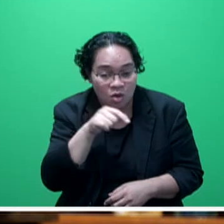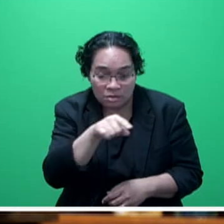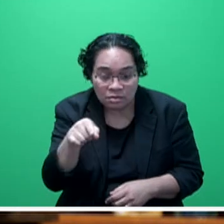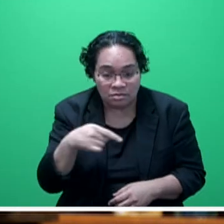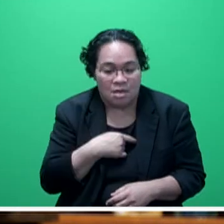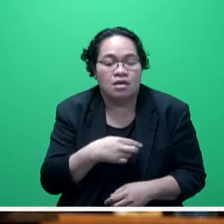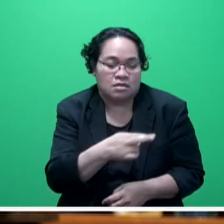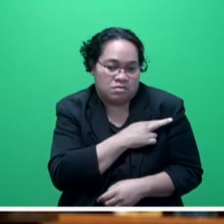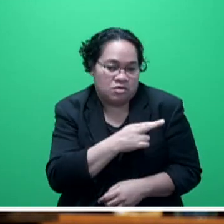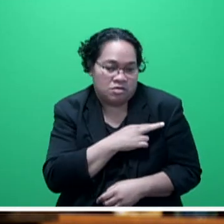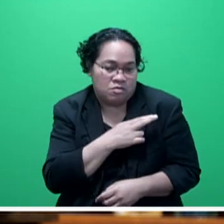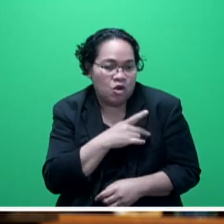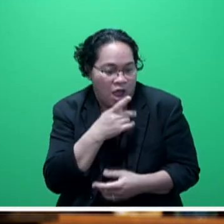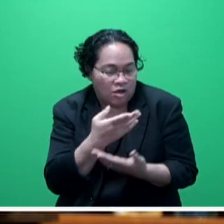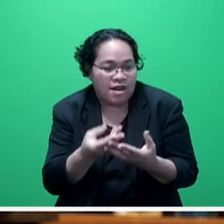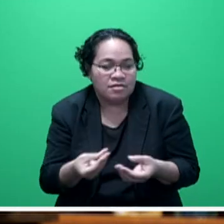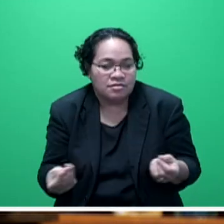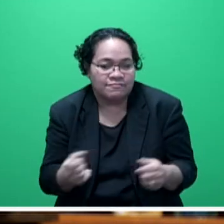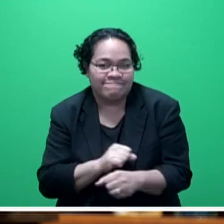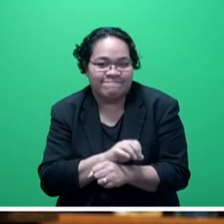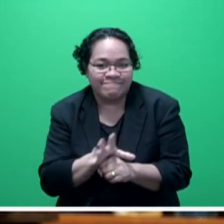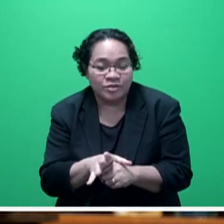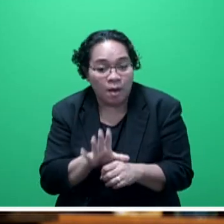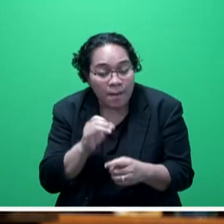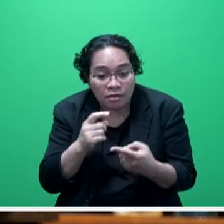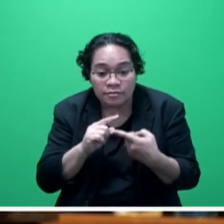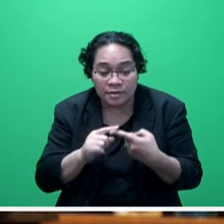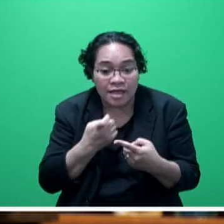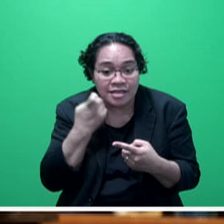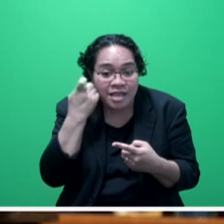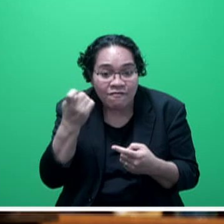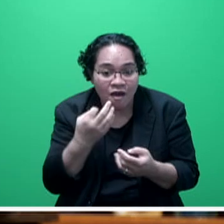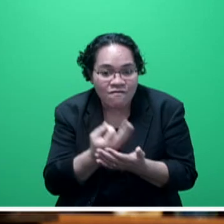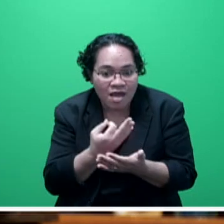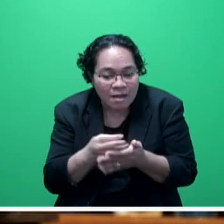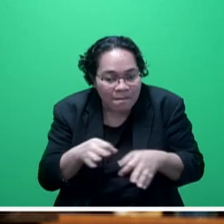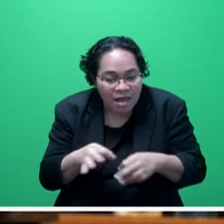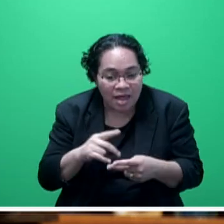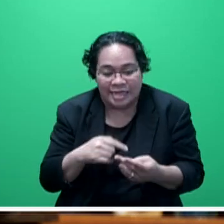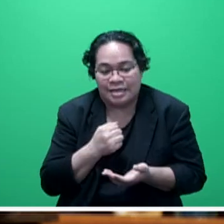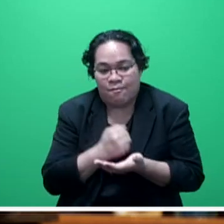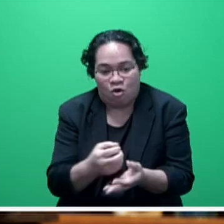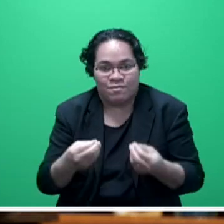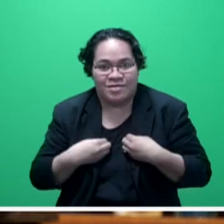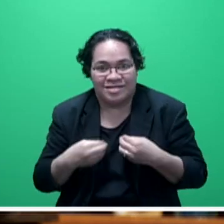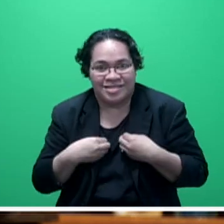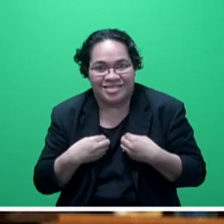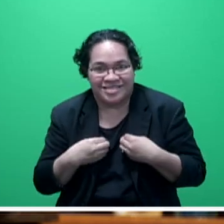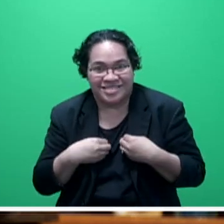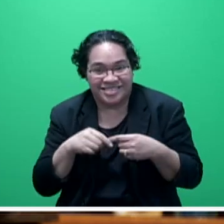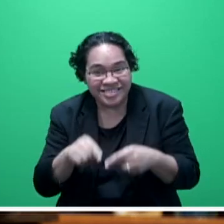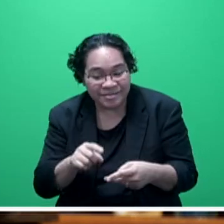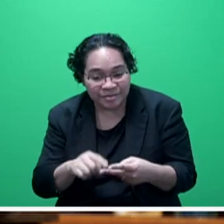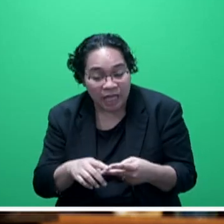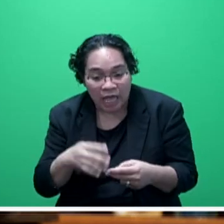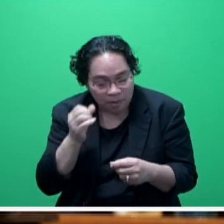COVID-19. Careful financial planning, supporting Fijian businesses, and realizing the new